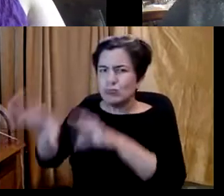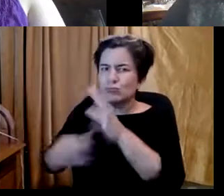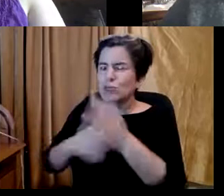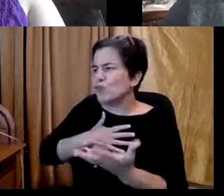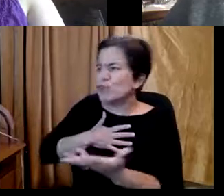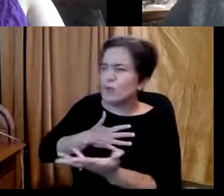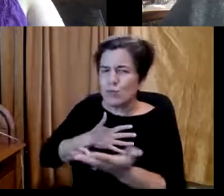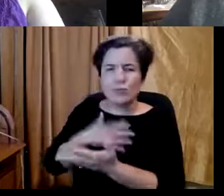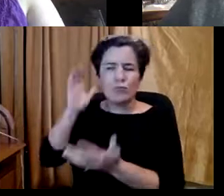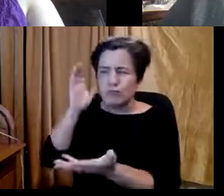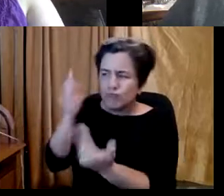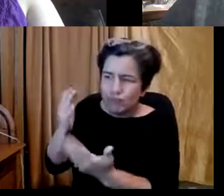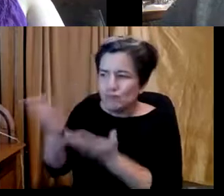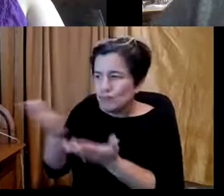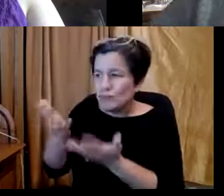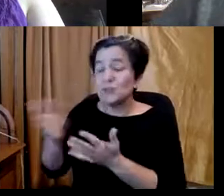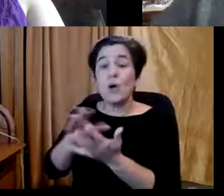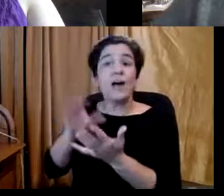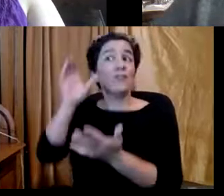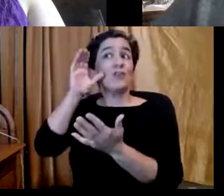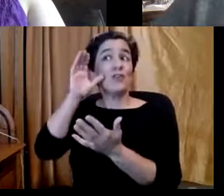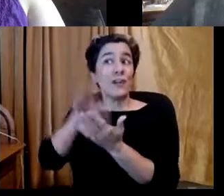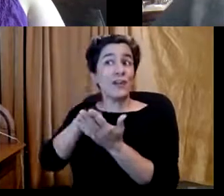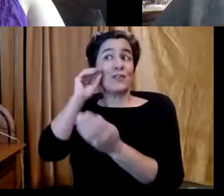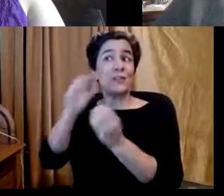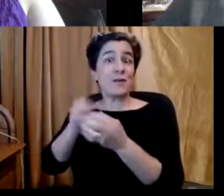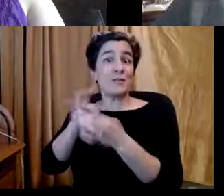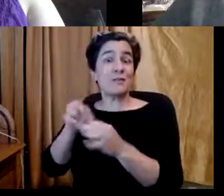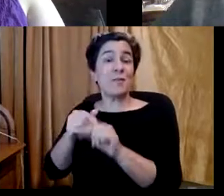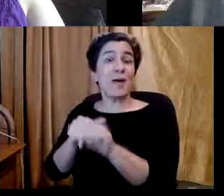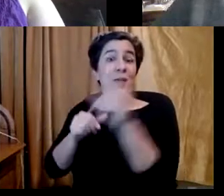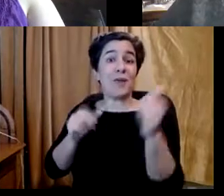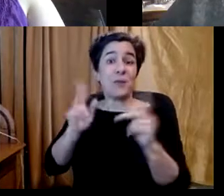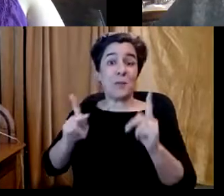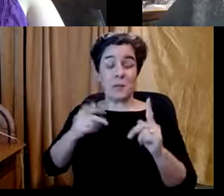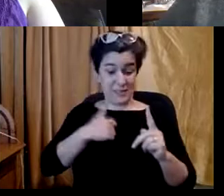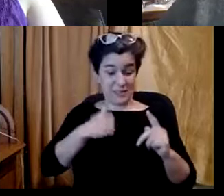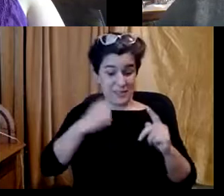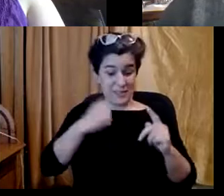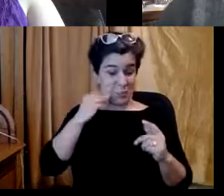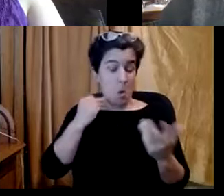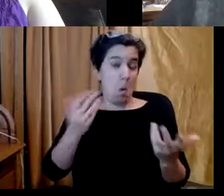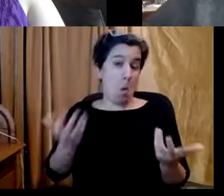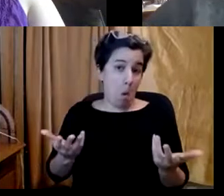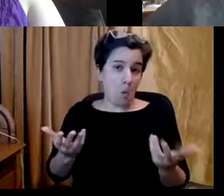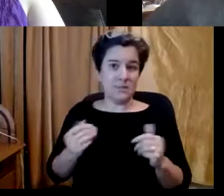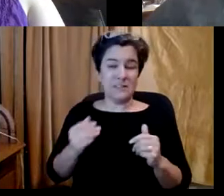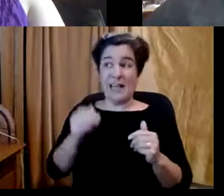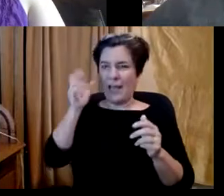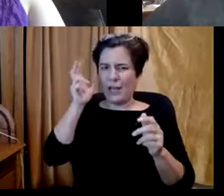learned a lot about relationships from other people, actually, and I felt, well, I didn't really need one after that.